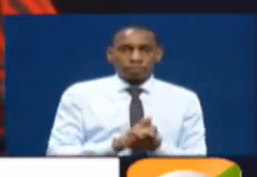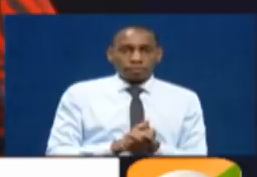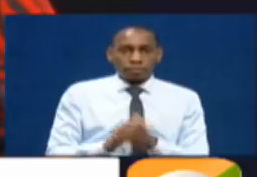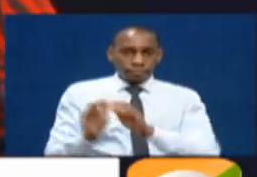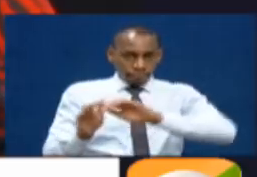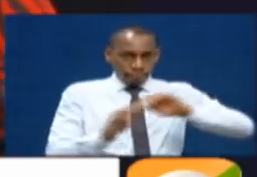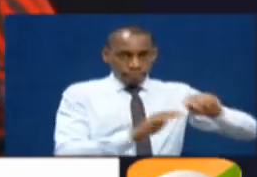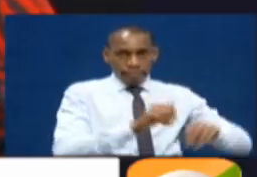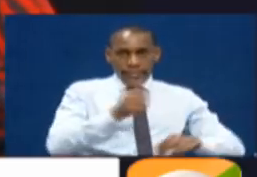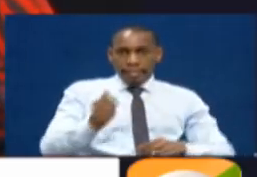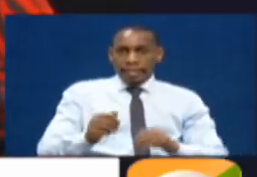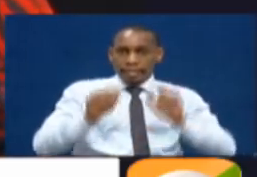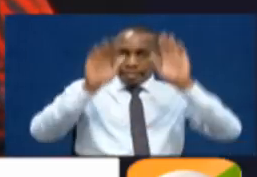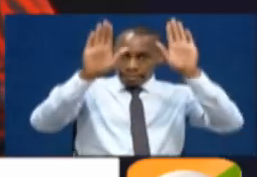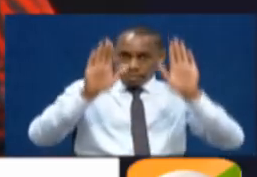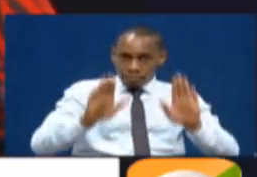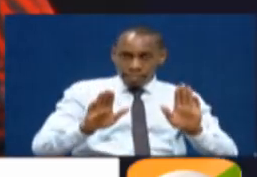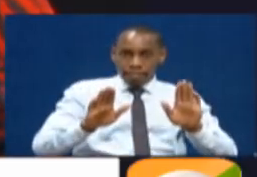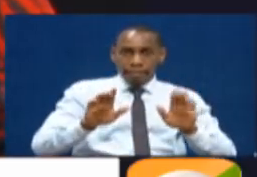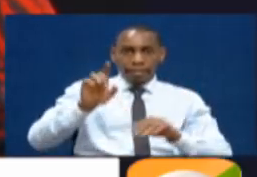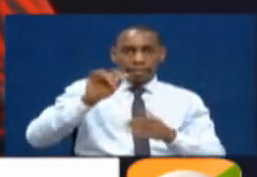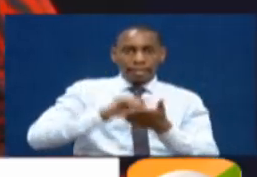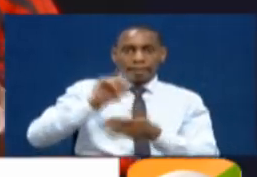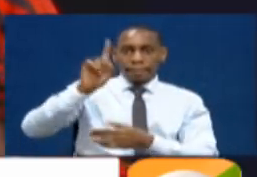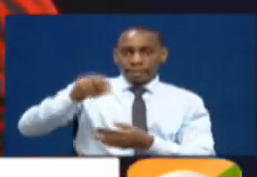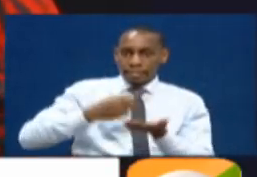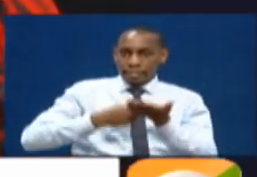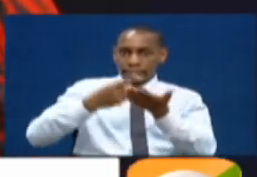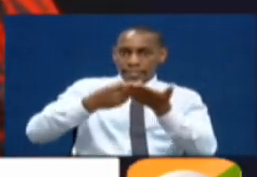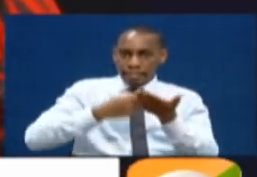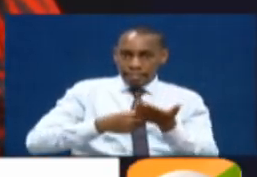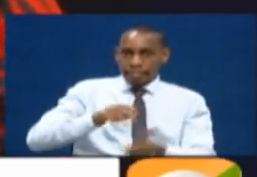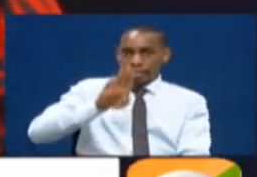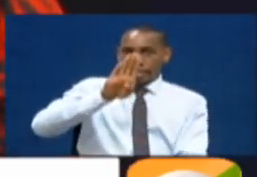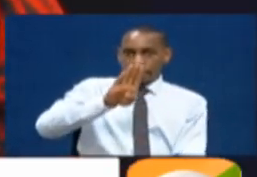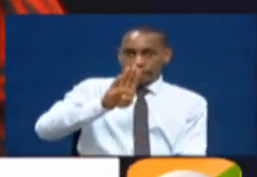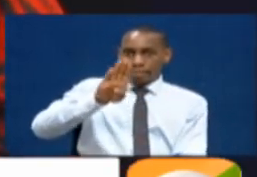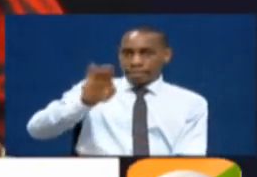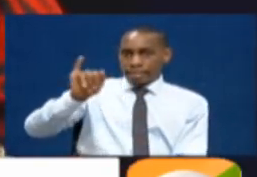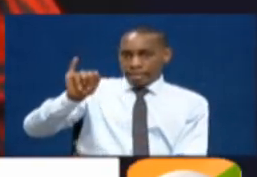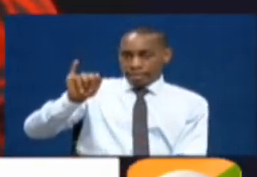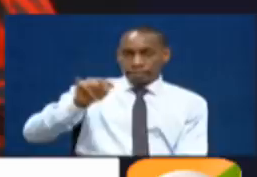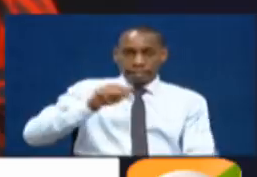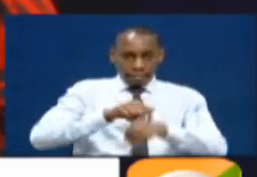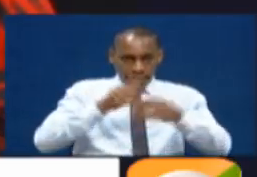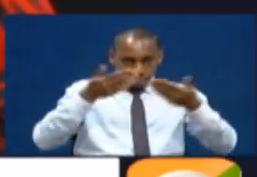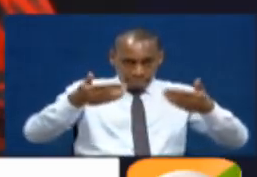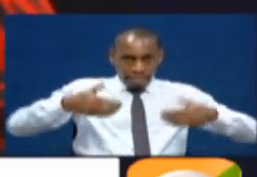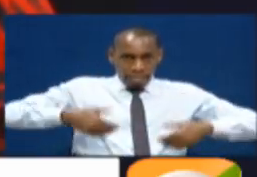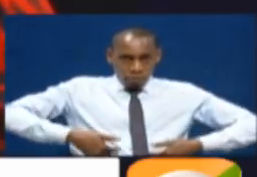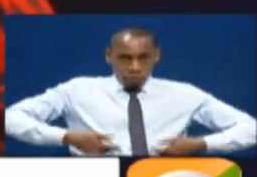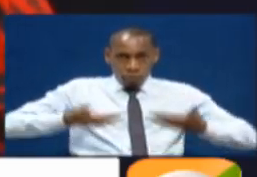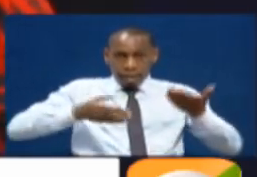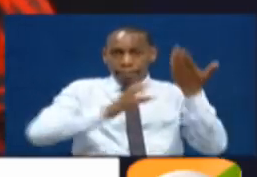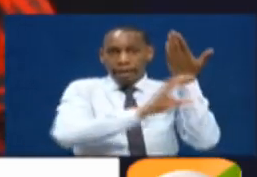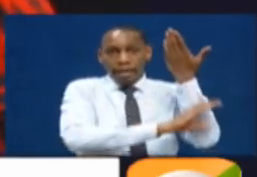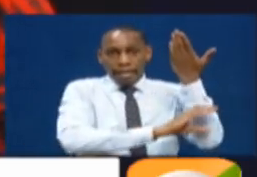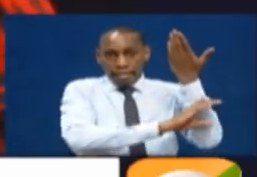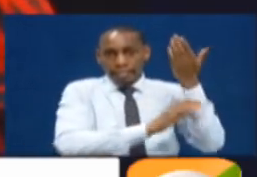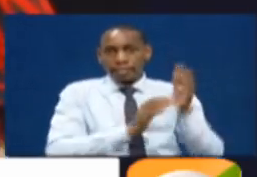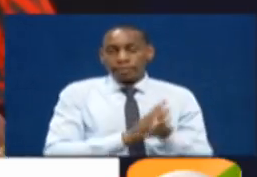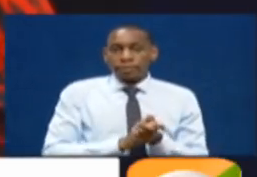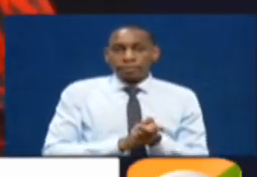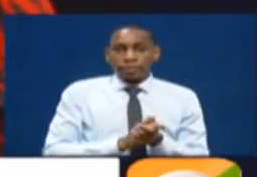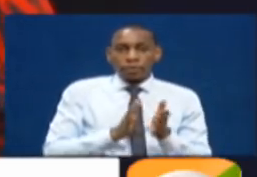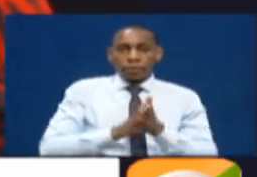important thing that I think we should be able to talk about is BBI. Currently, as the youth in this country and